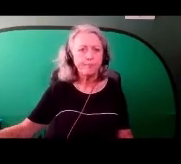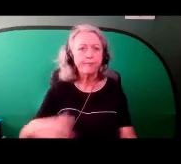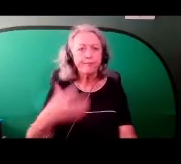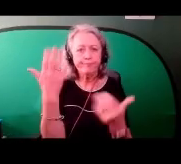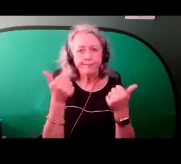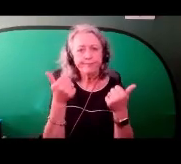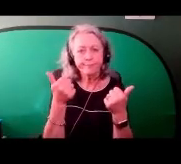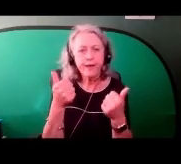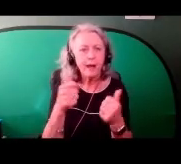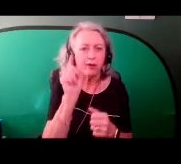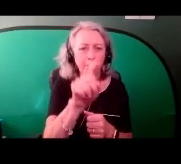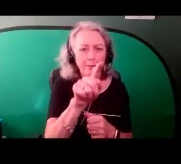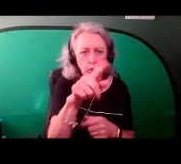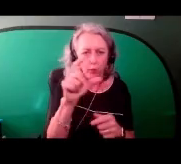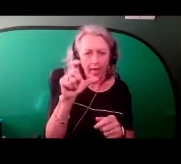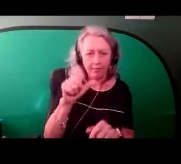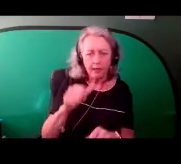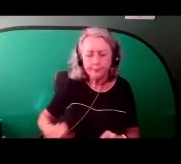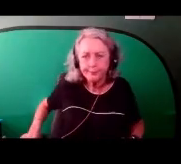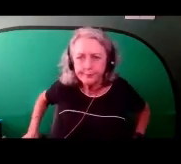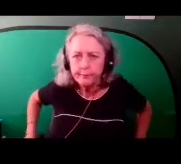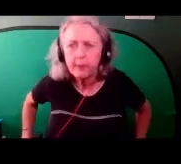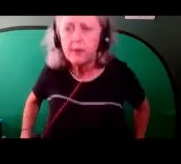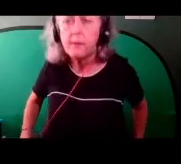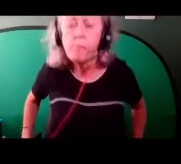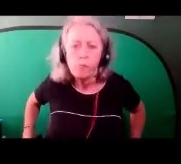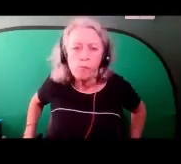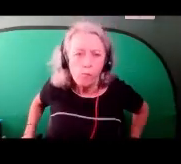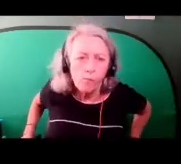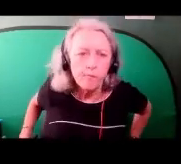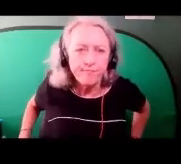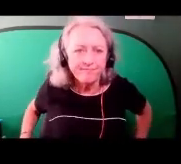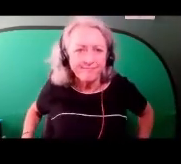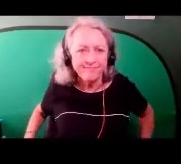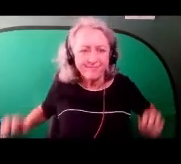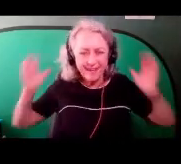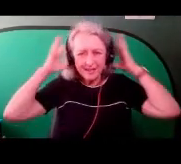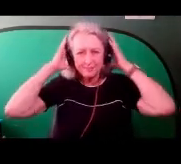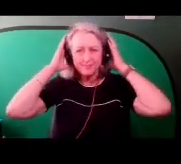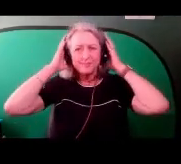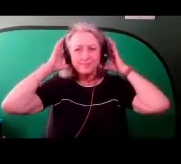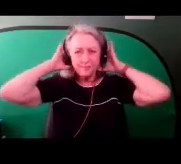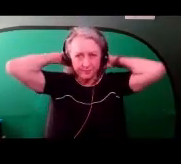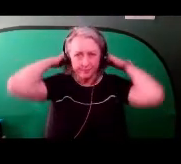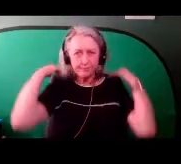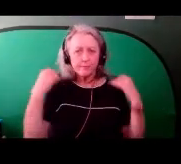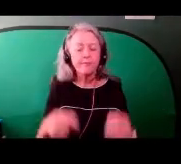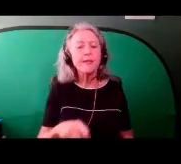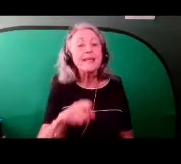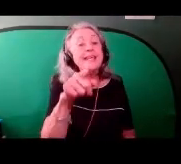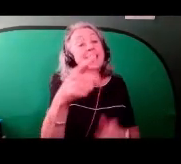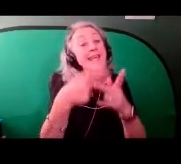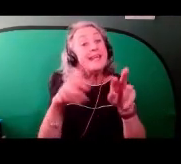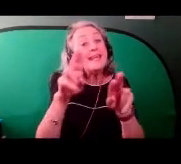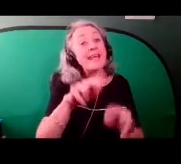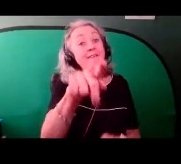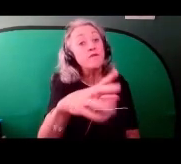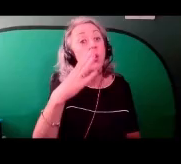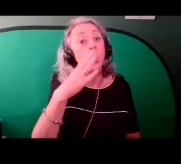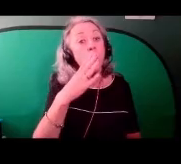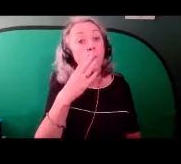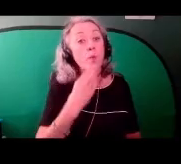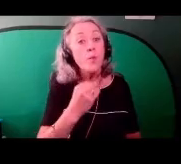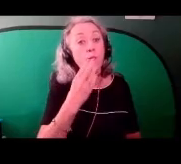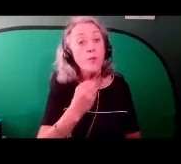say is if somebody is a VoiceOver user, it's a good idea to only have VoiceOver selected. So you can